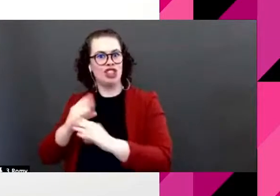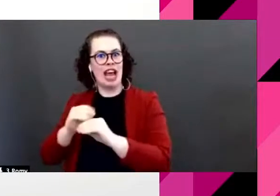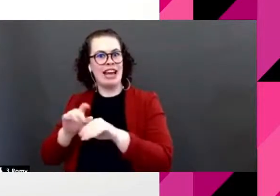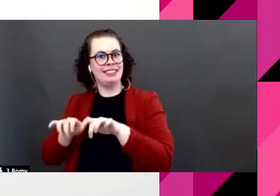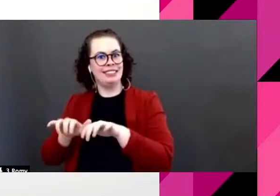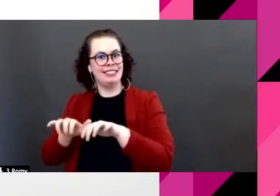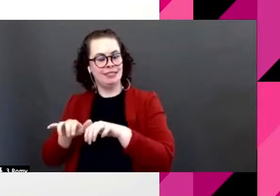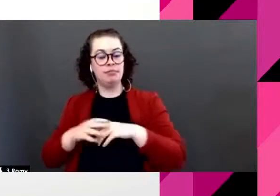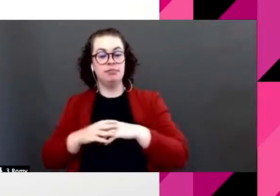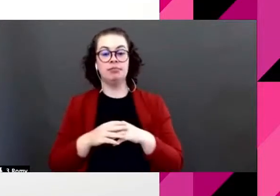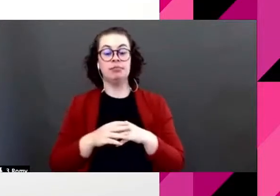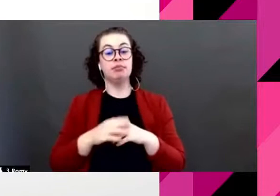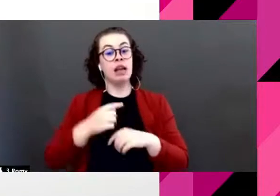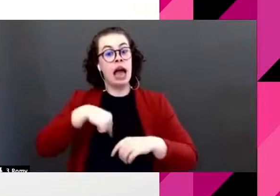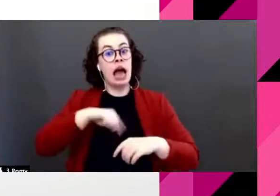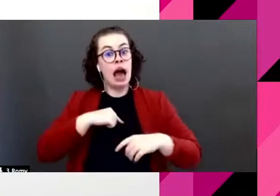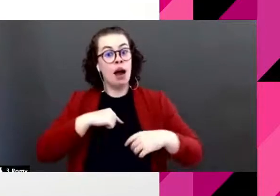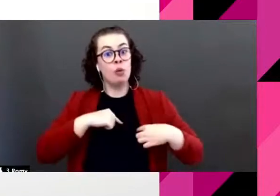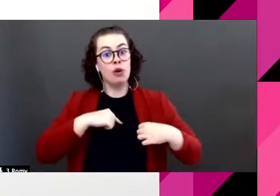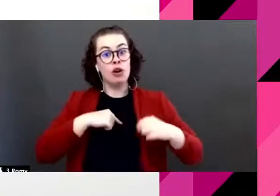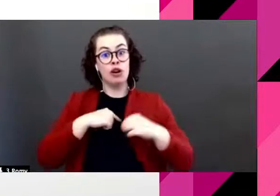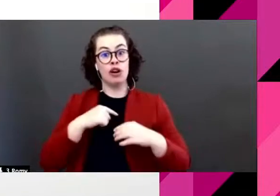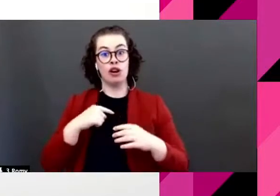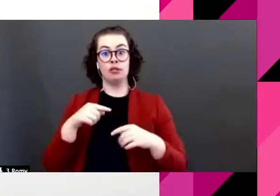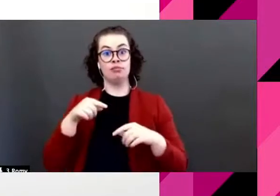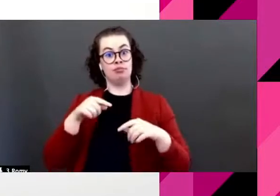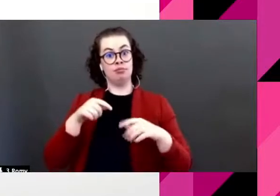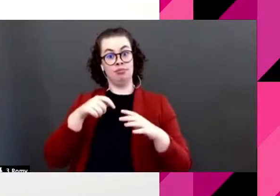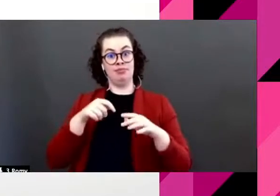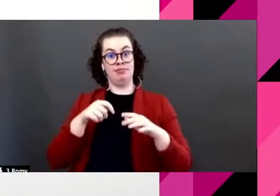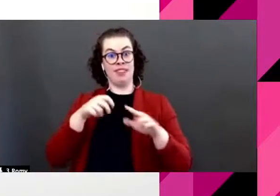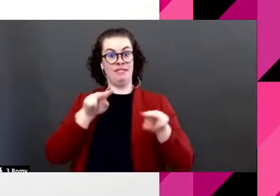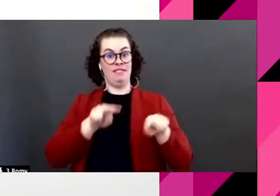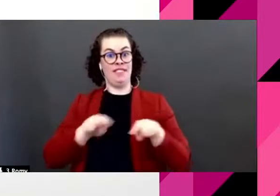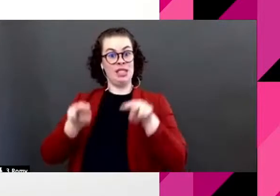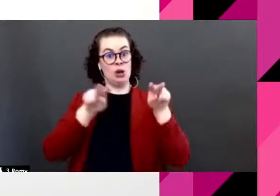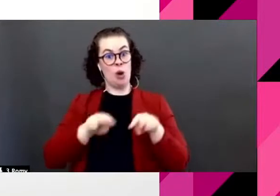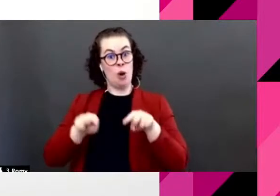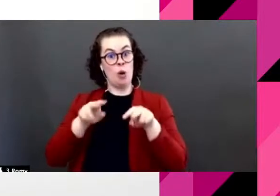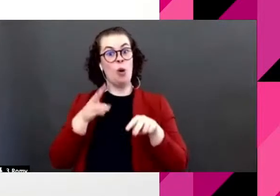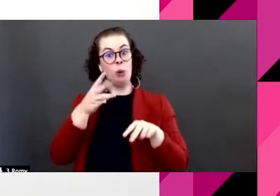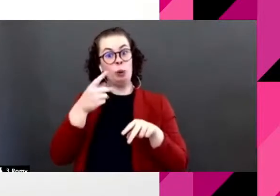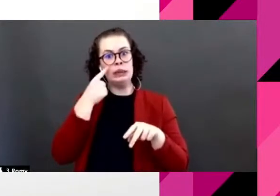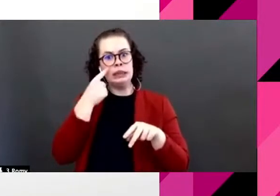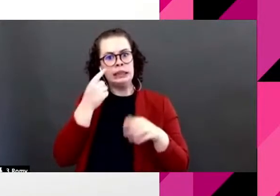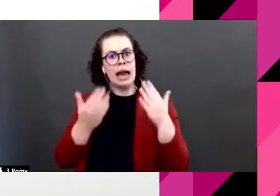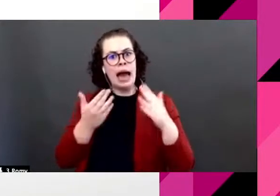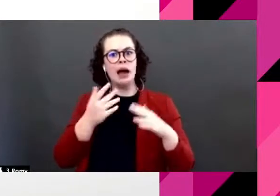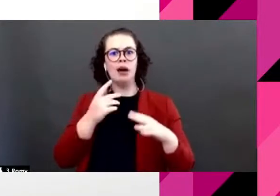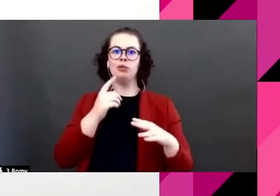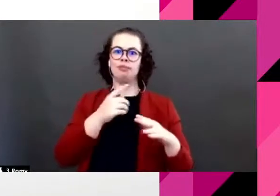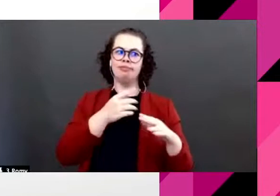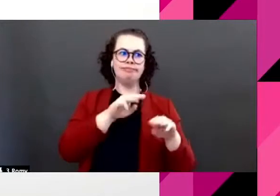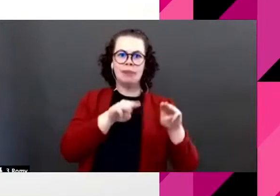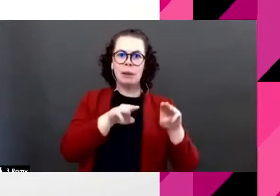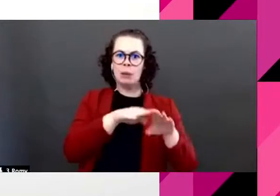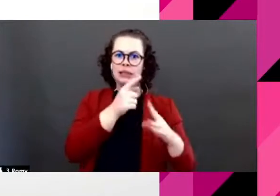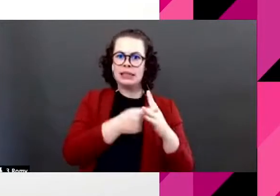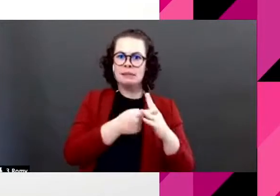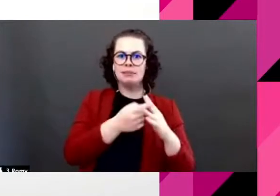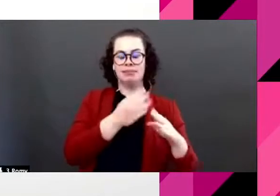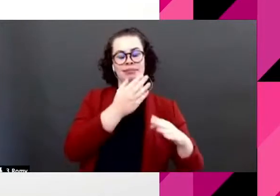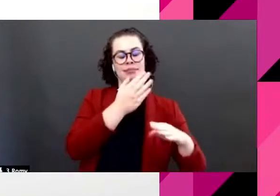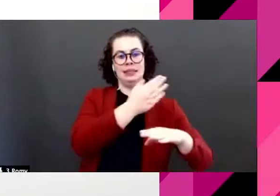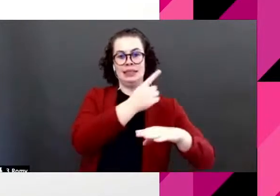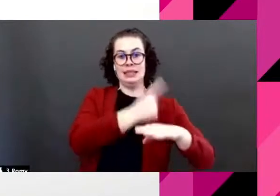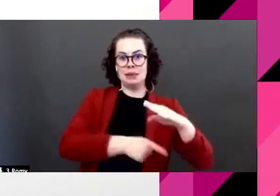short clips which feature different perspectives on disabilities and the Irish criminal justice system. I would encourage you